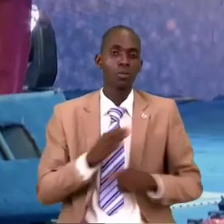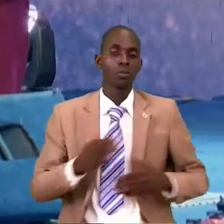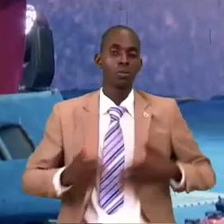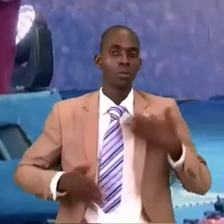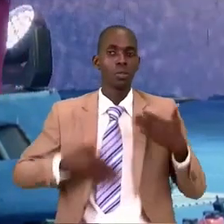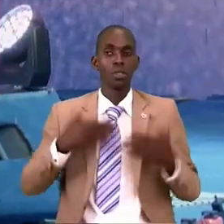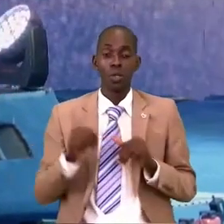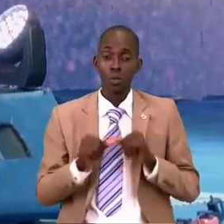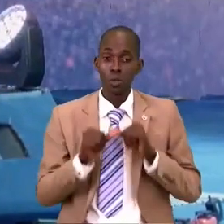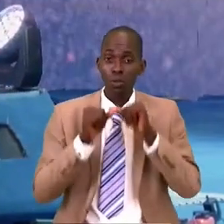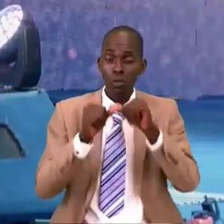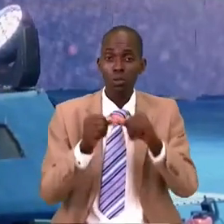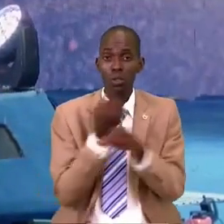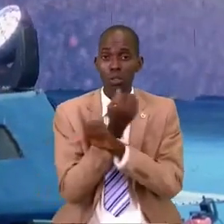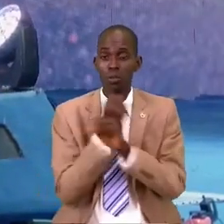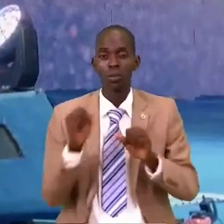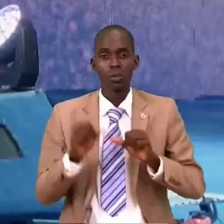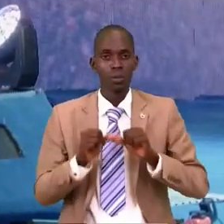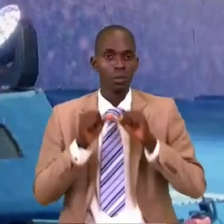upright joy,